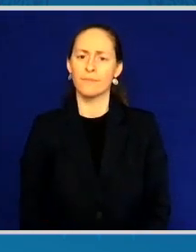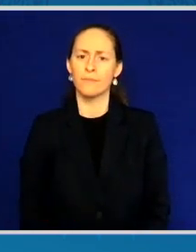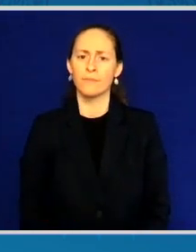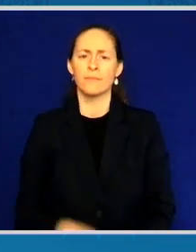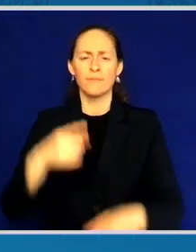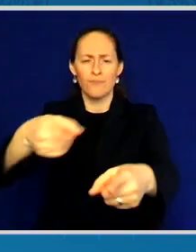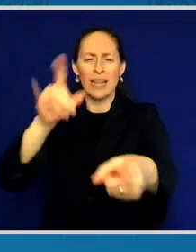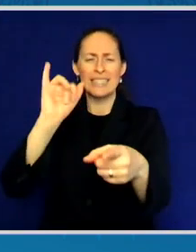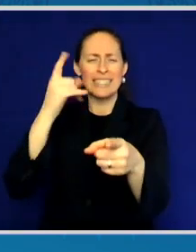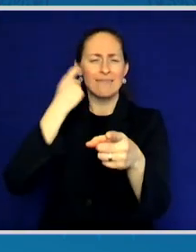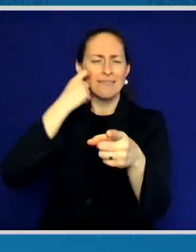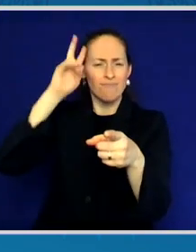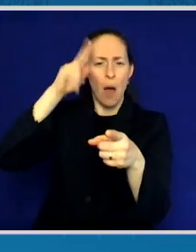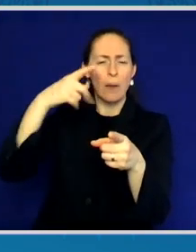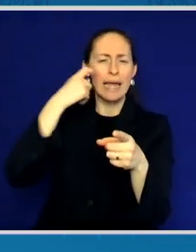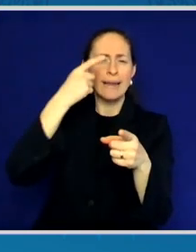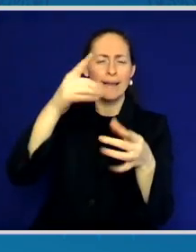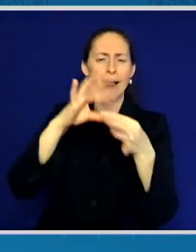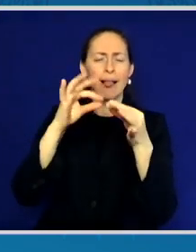again,